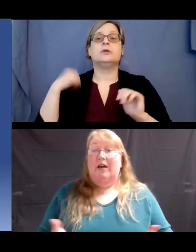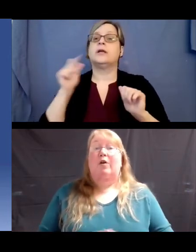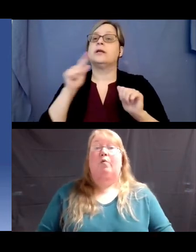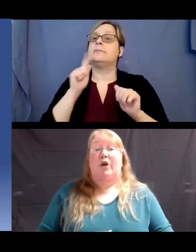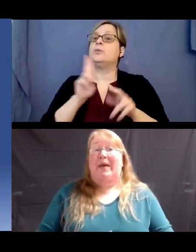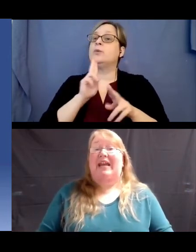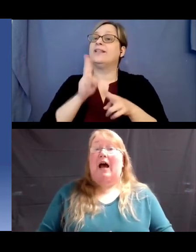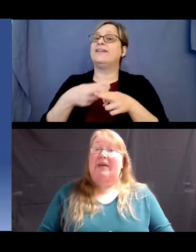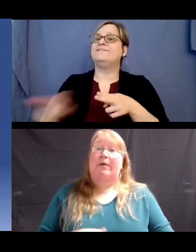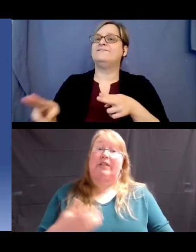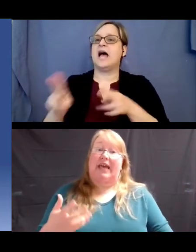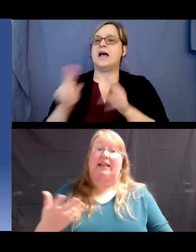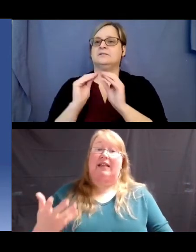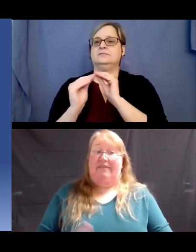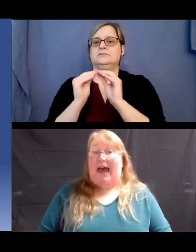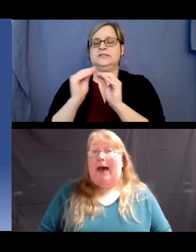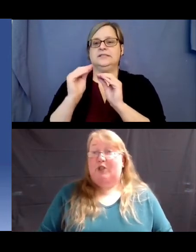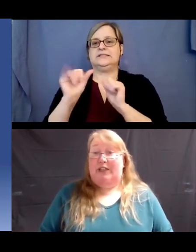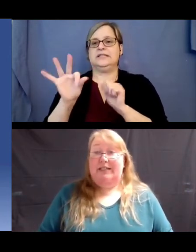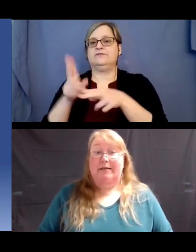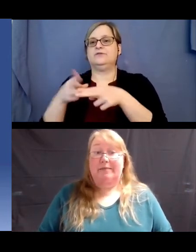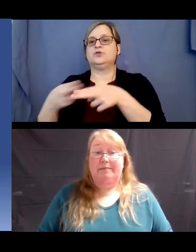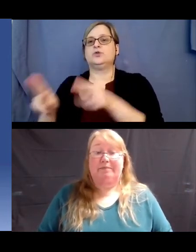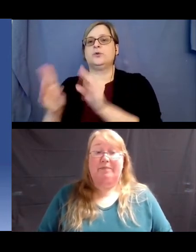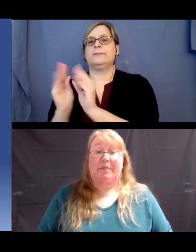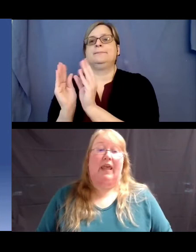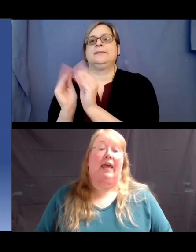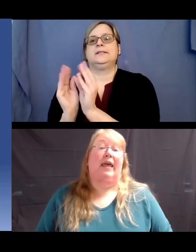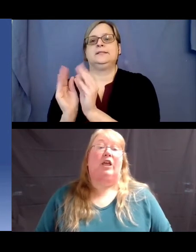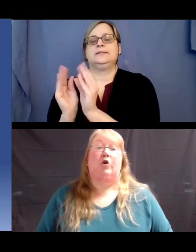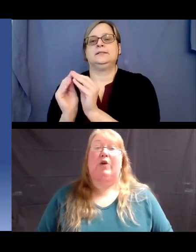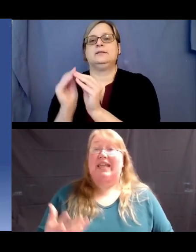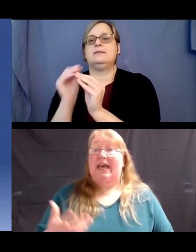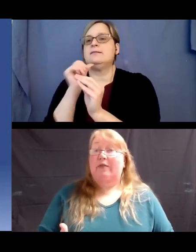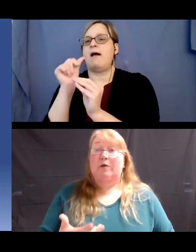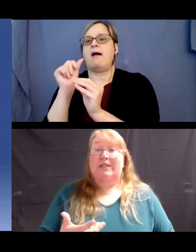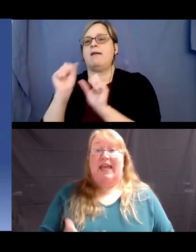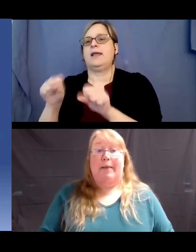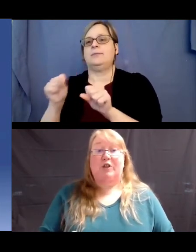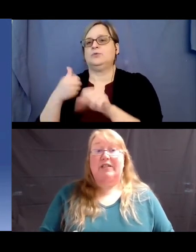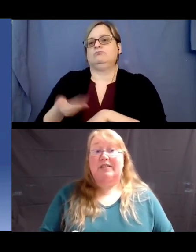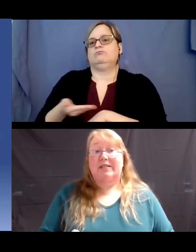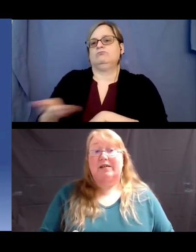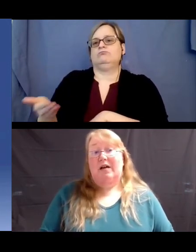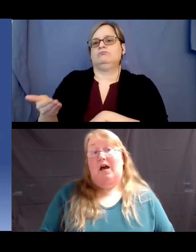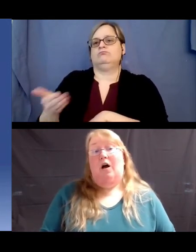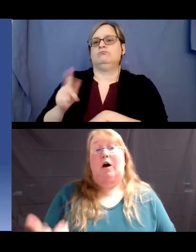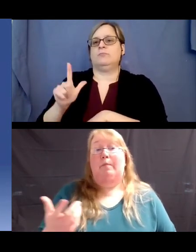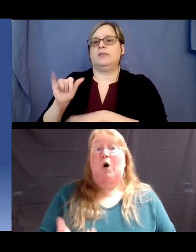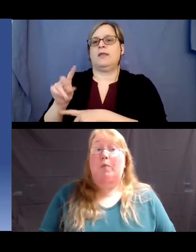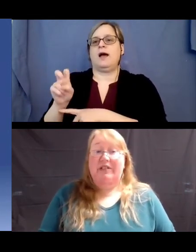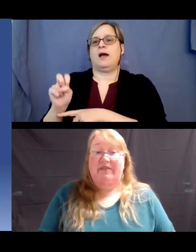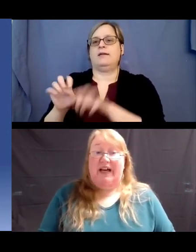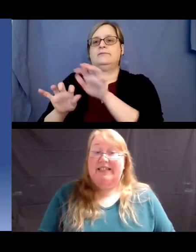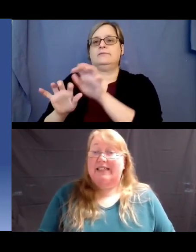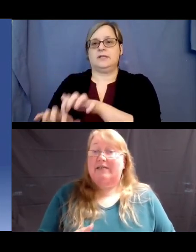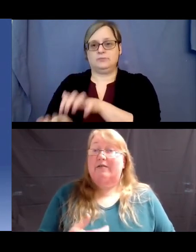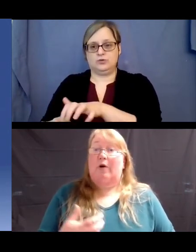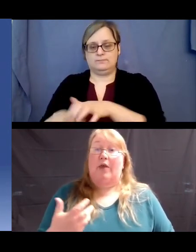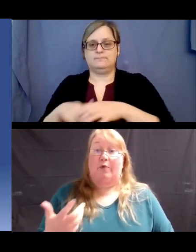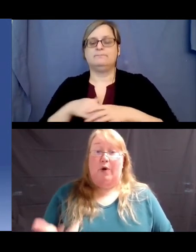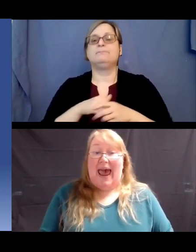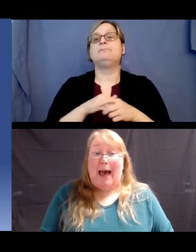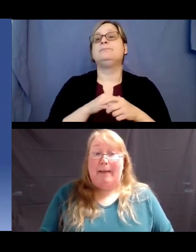meetings where you may not be able to get live captions. You can get those captions on a mobile